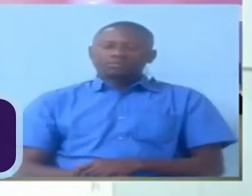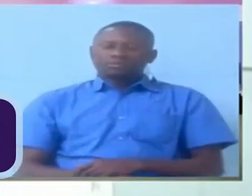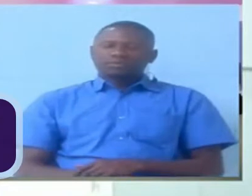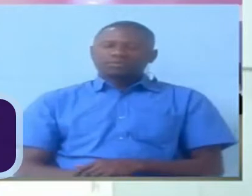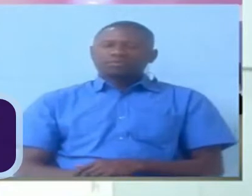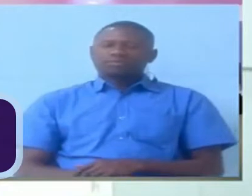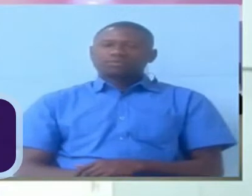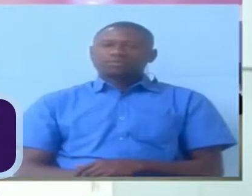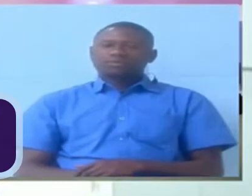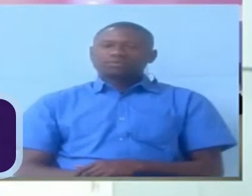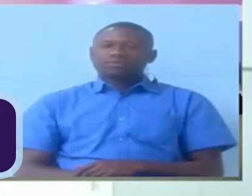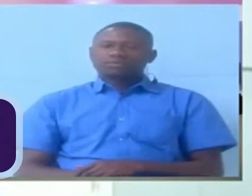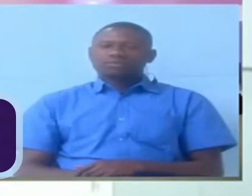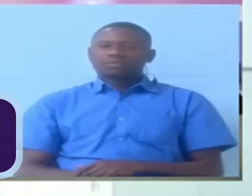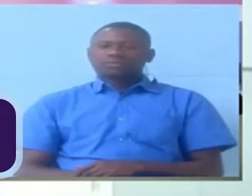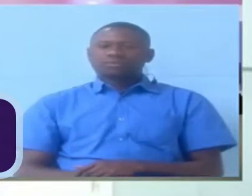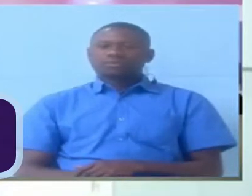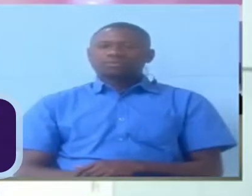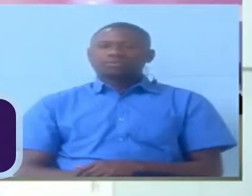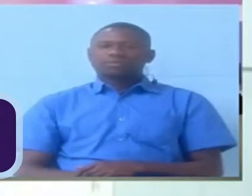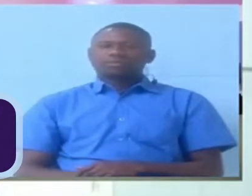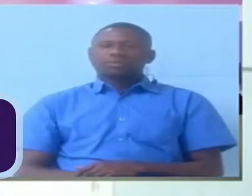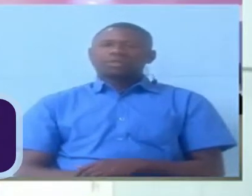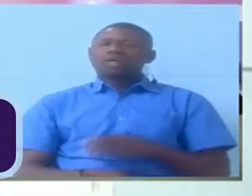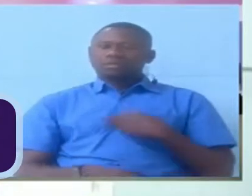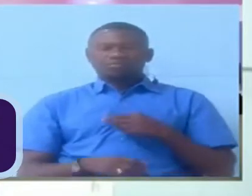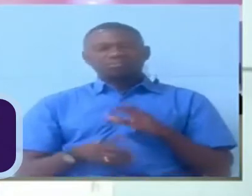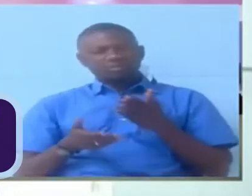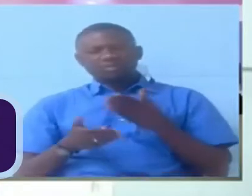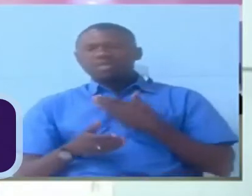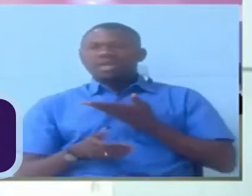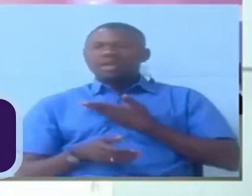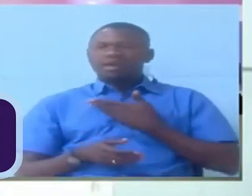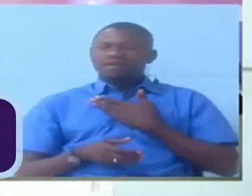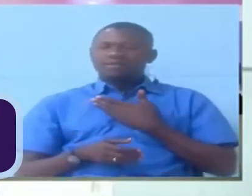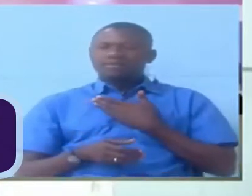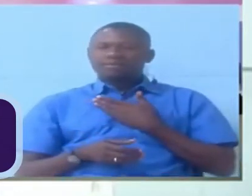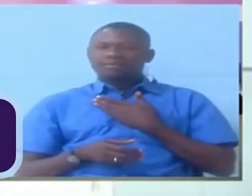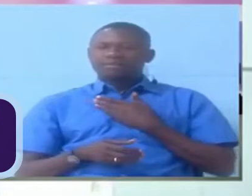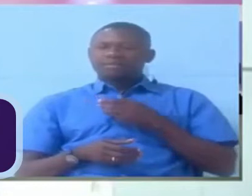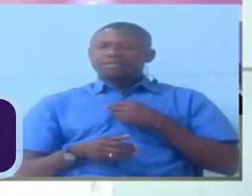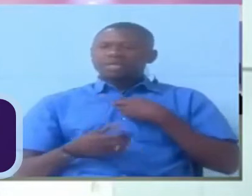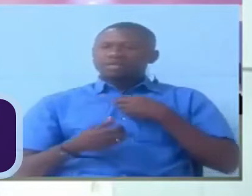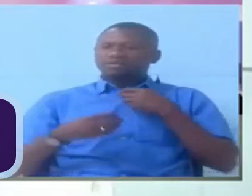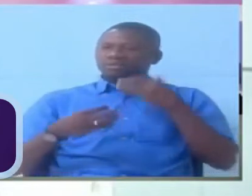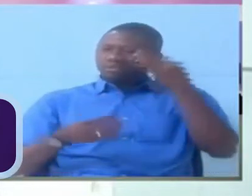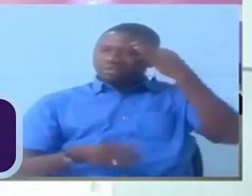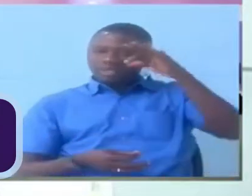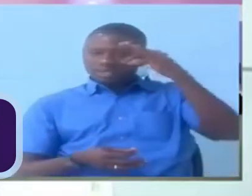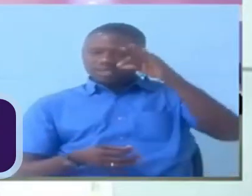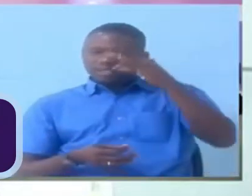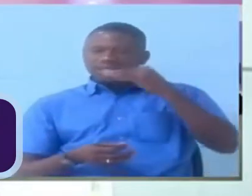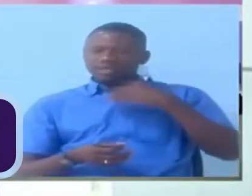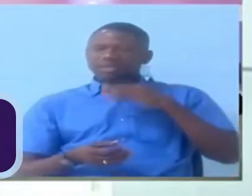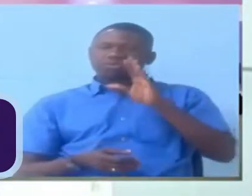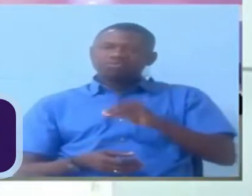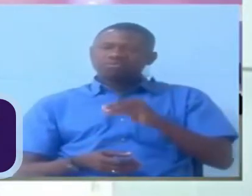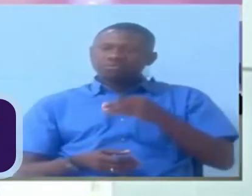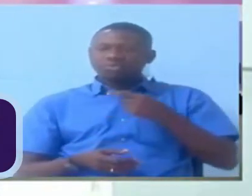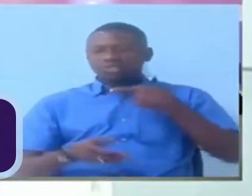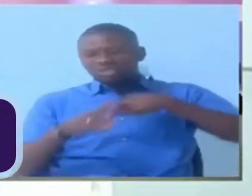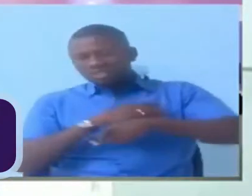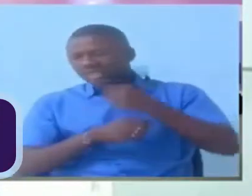the efficiency of certain senior NCOs. Pru isi wo NCO lu men ya lonko ibe o